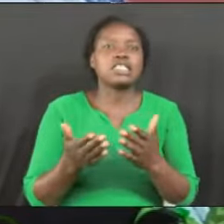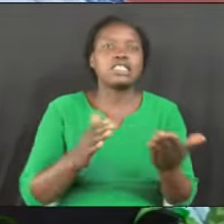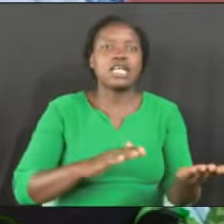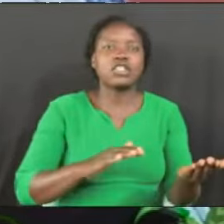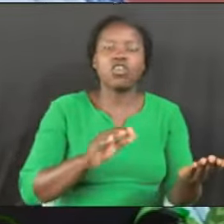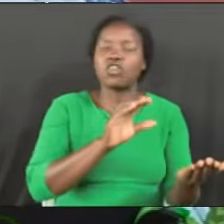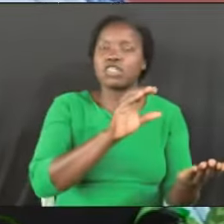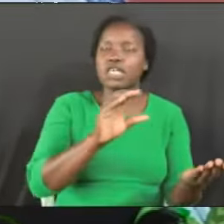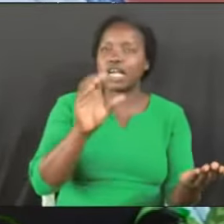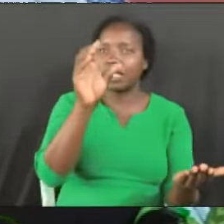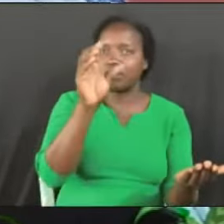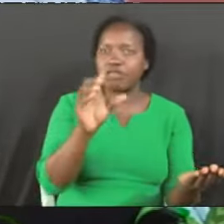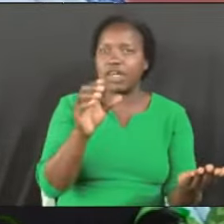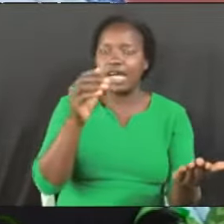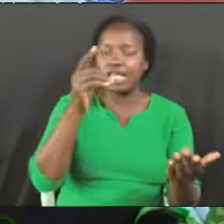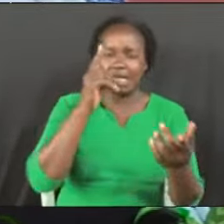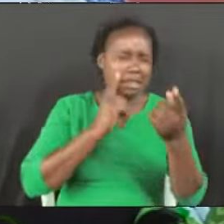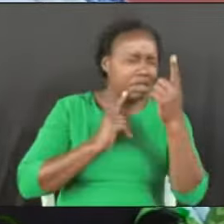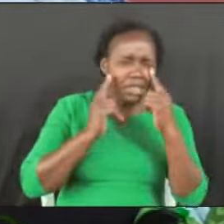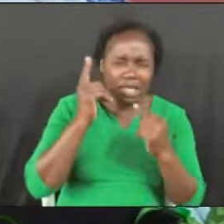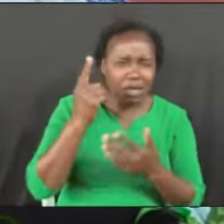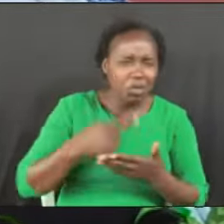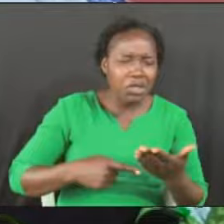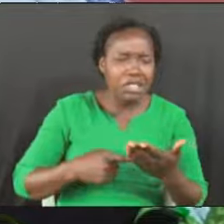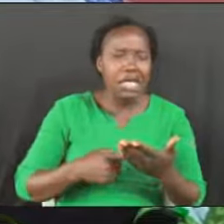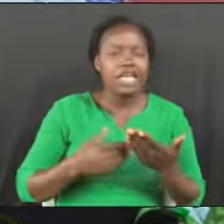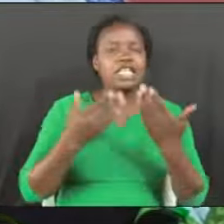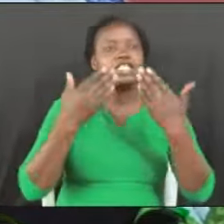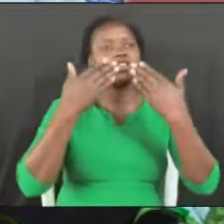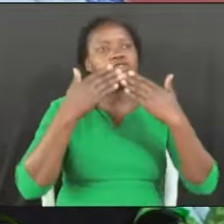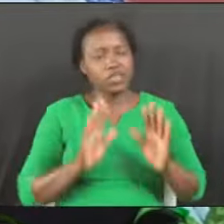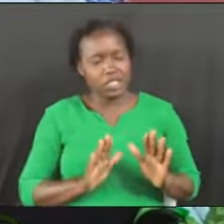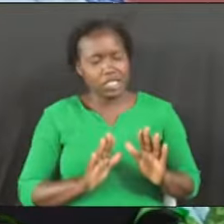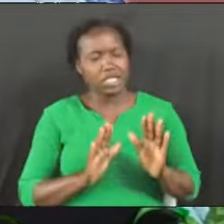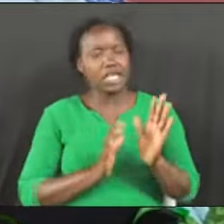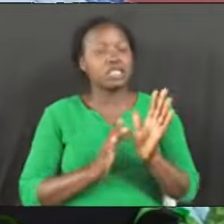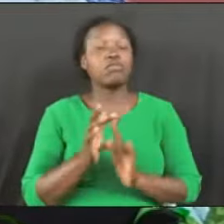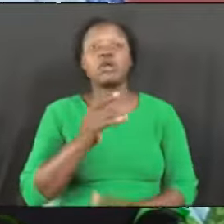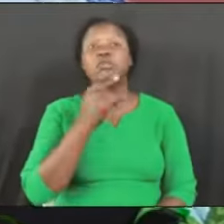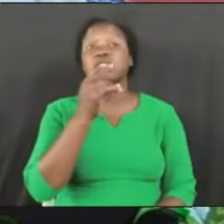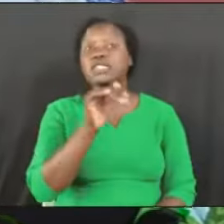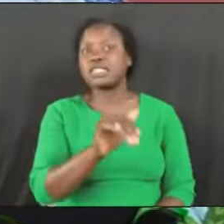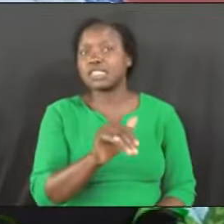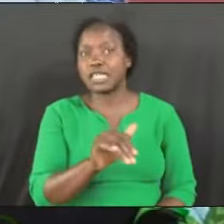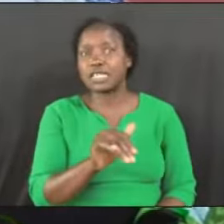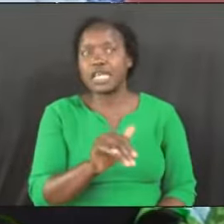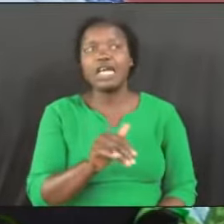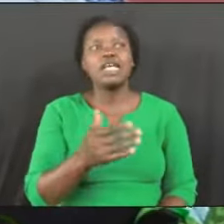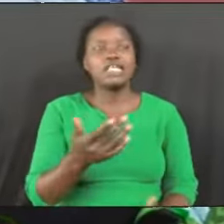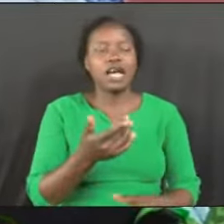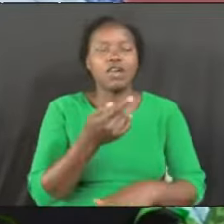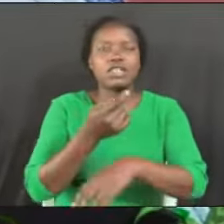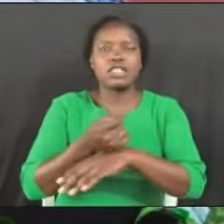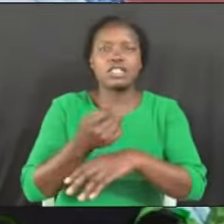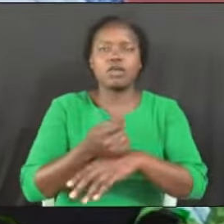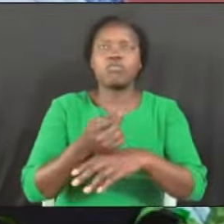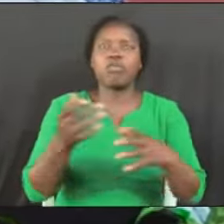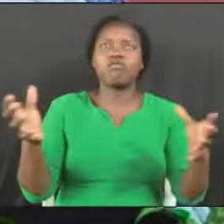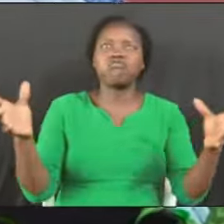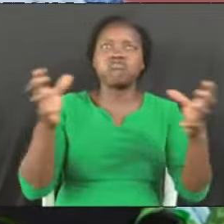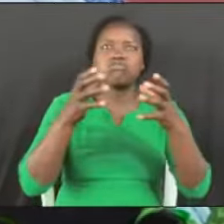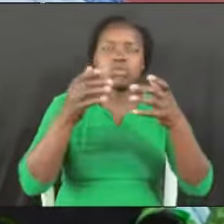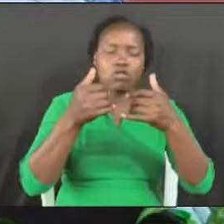he cried, "It is finished." And the Bible says that the veil of the temple is rent in twain